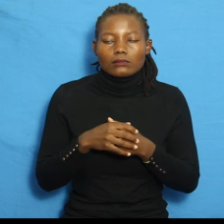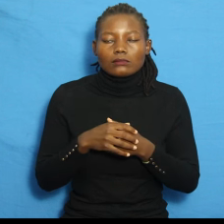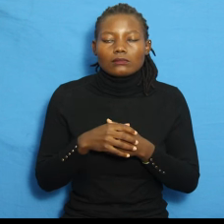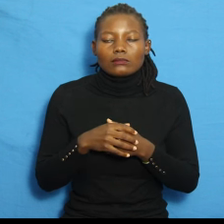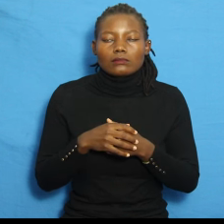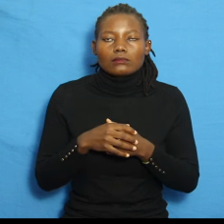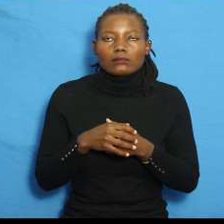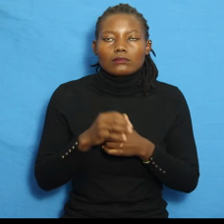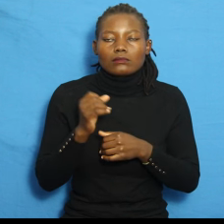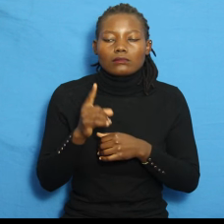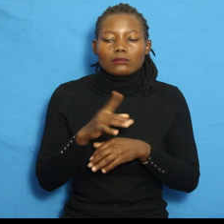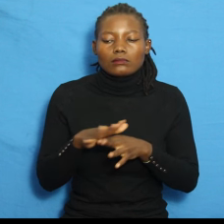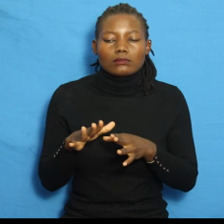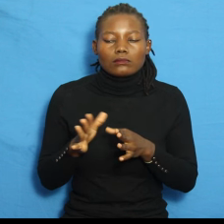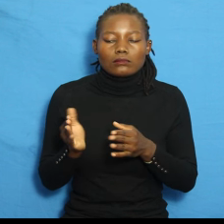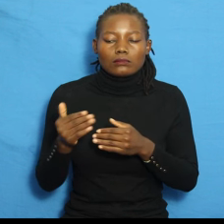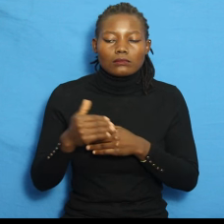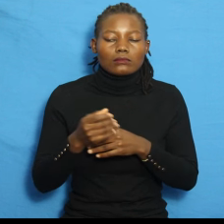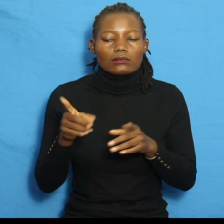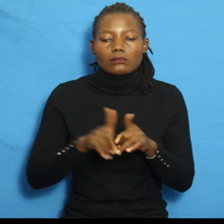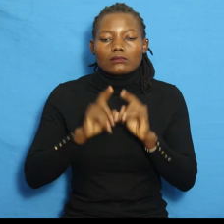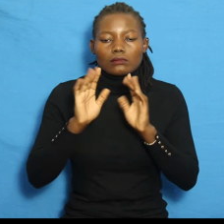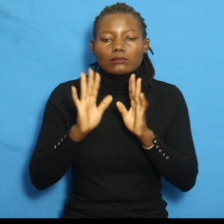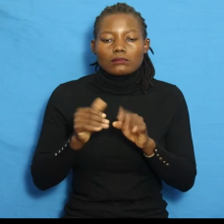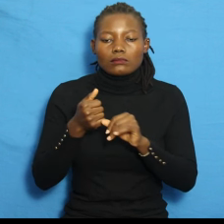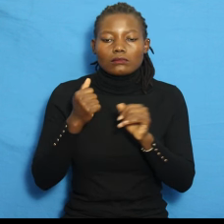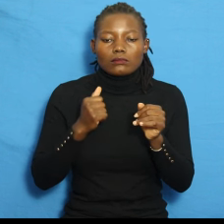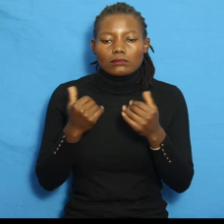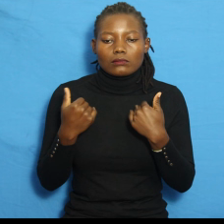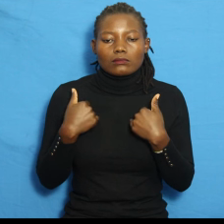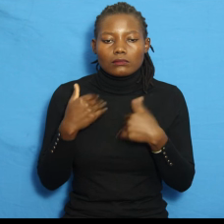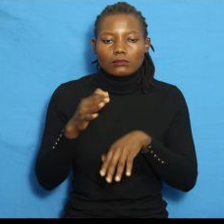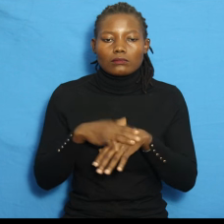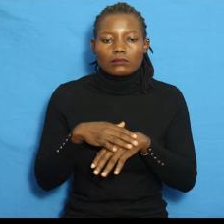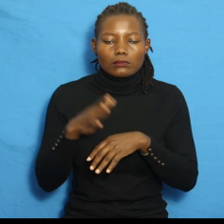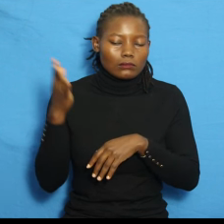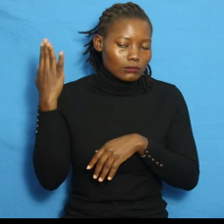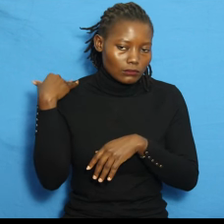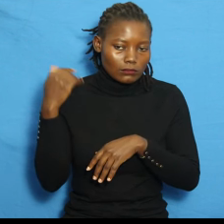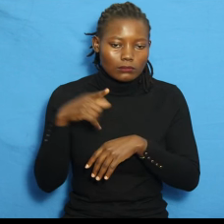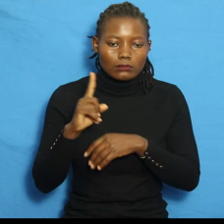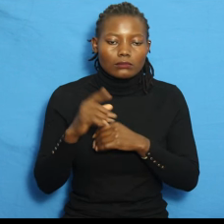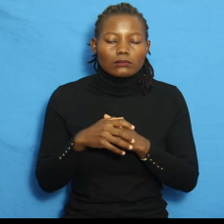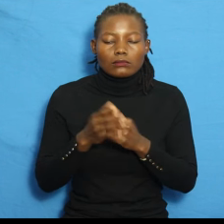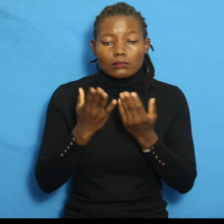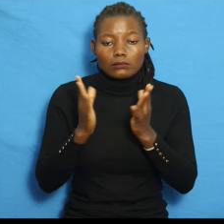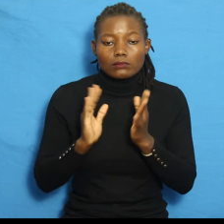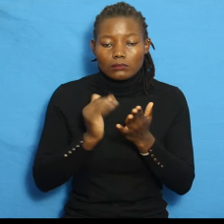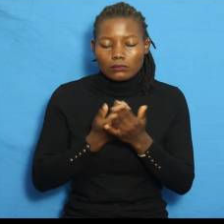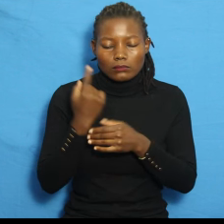or less the surface on which you're sleeping in should not be curved, and it's also important to avoid sleeping on your back.